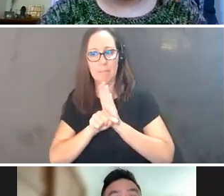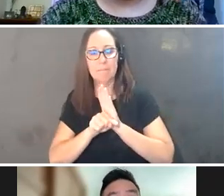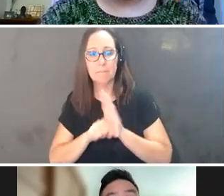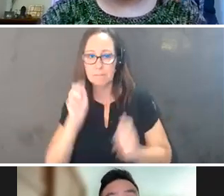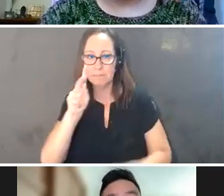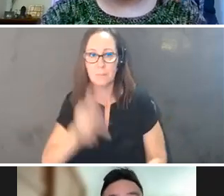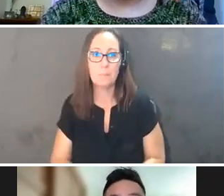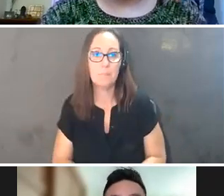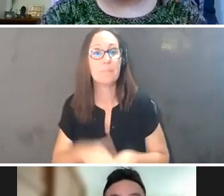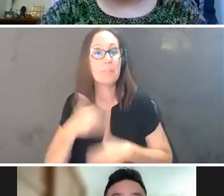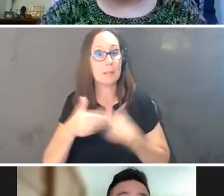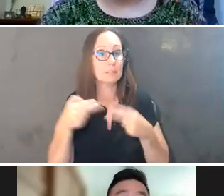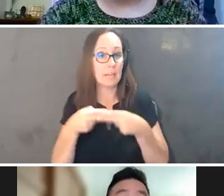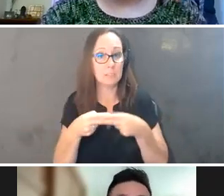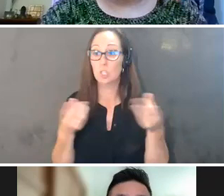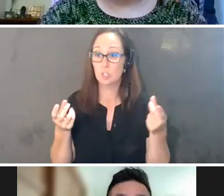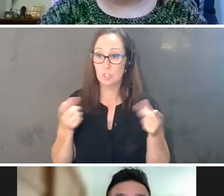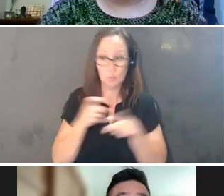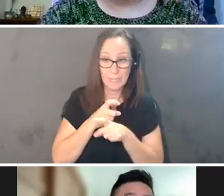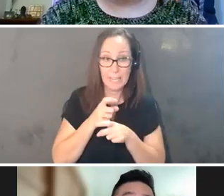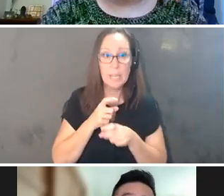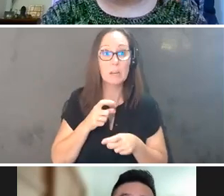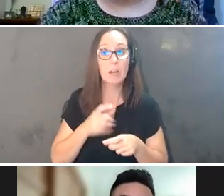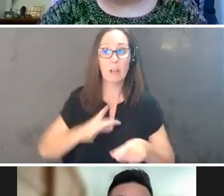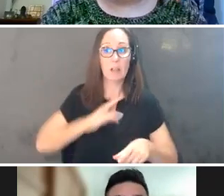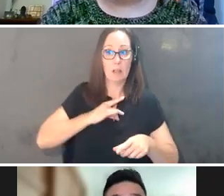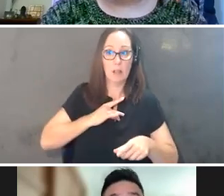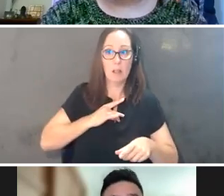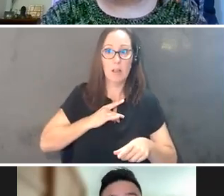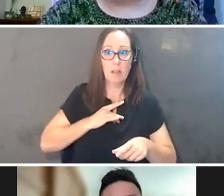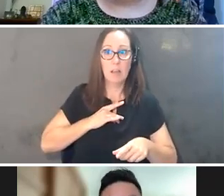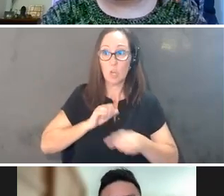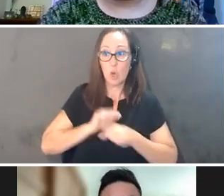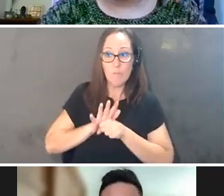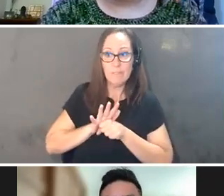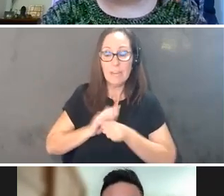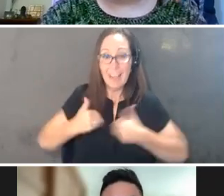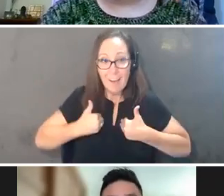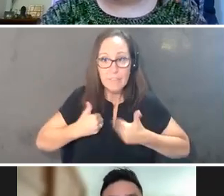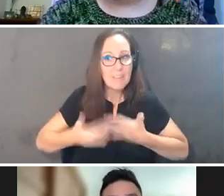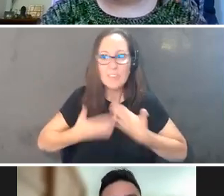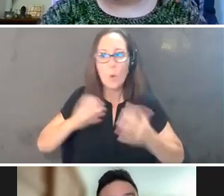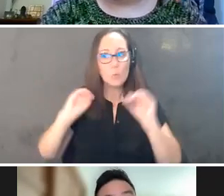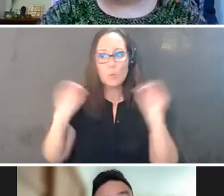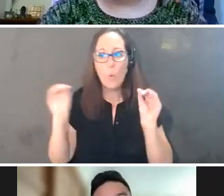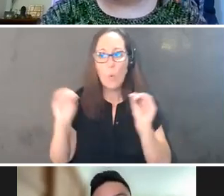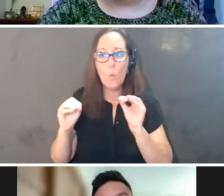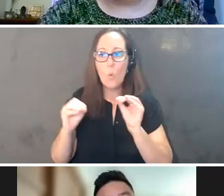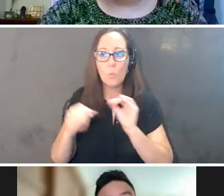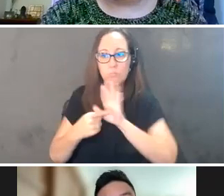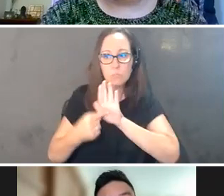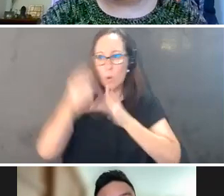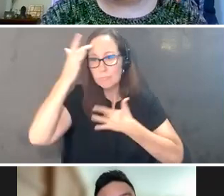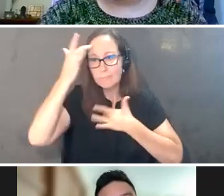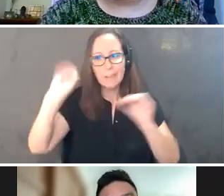And here's the tricky part. You can be finally infected with COVID even if you don't have any symptoms. And that's what we call the asymptomatic carriers that potentially